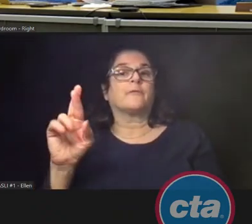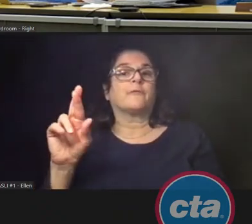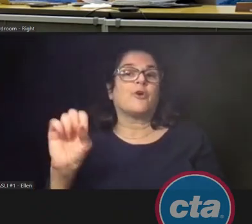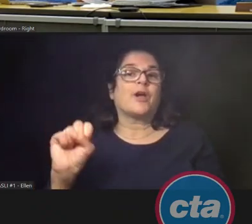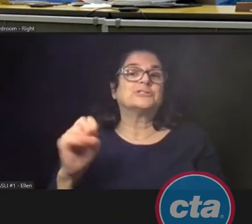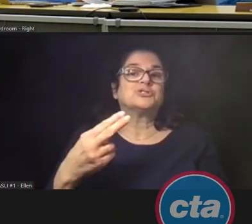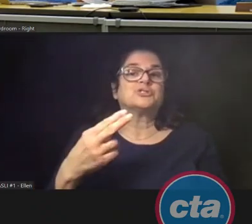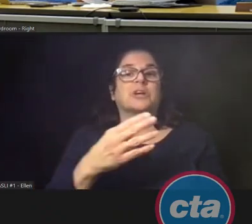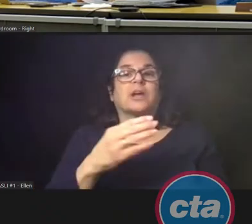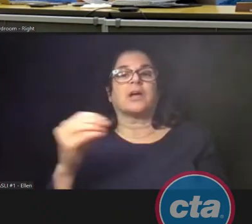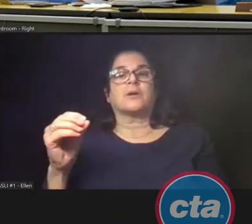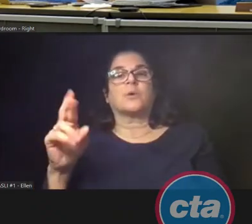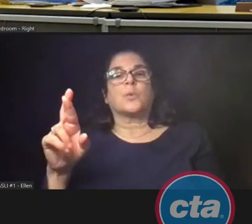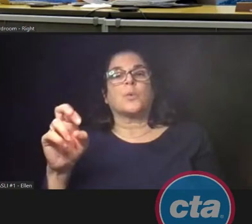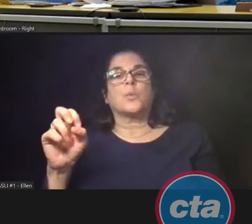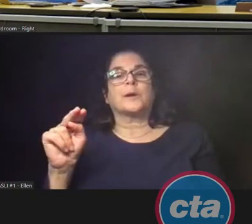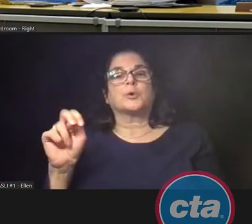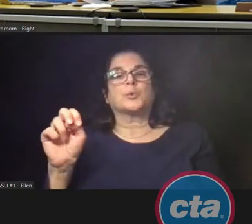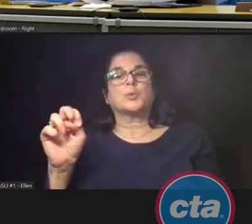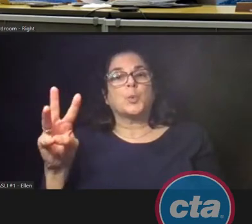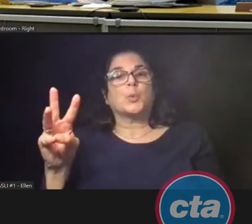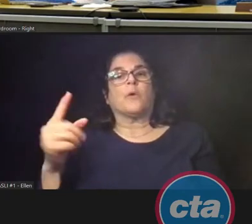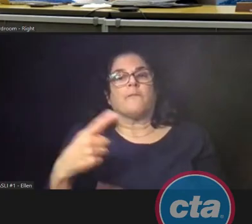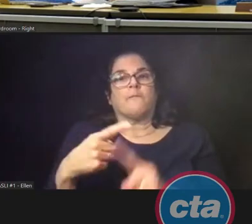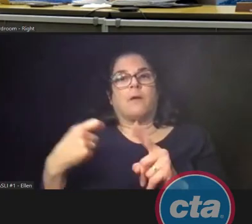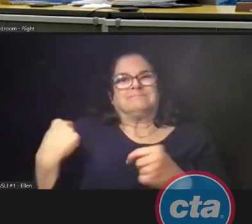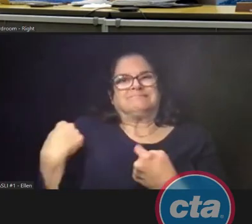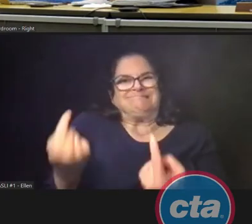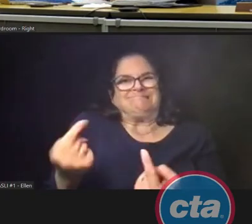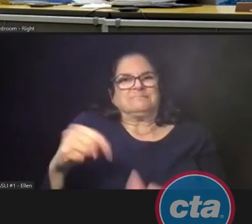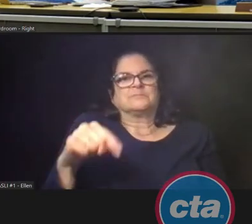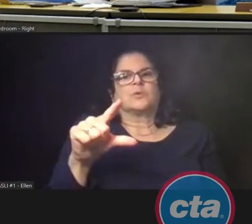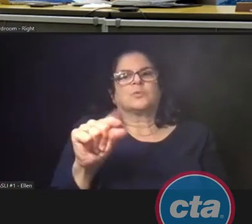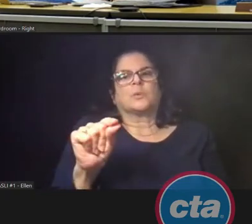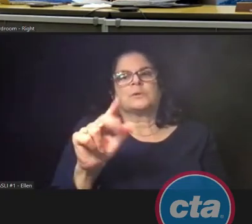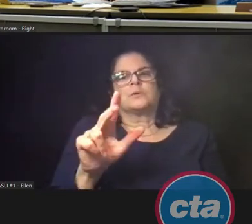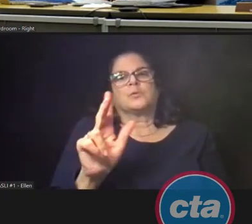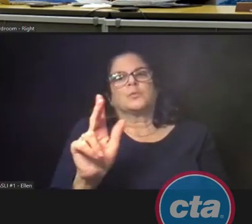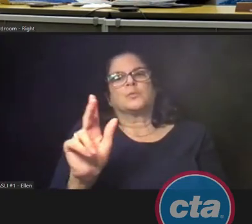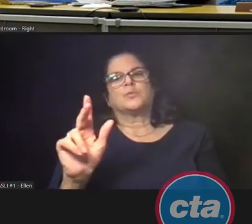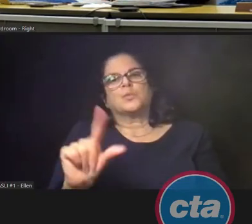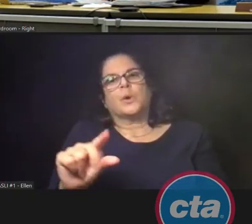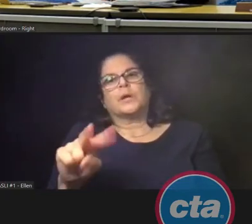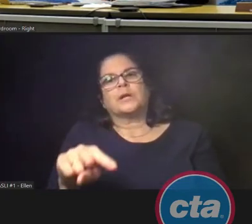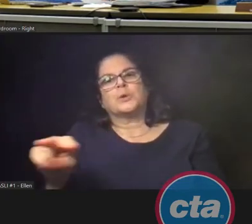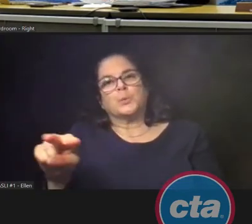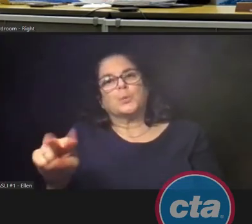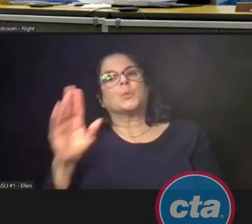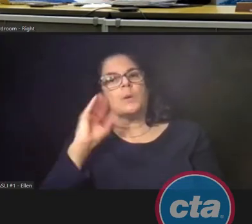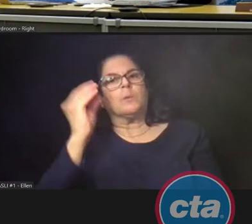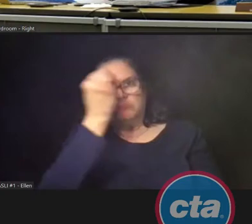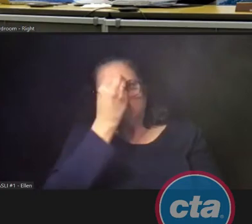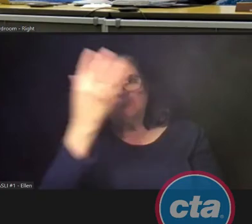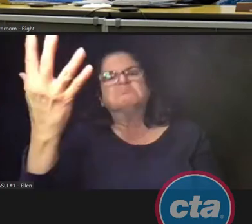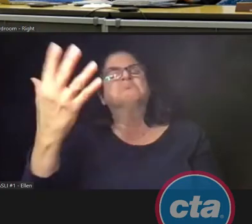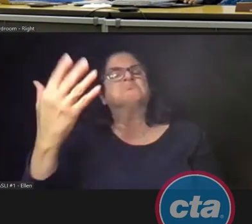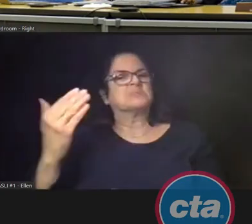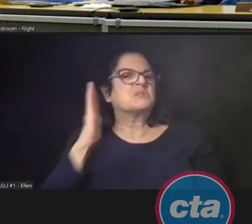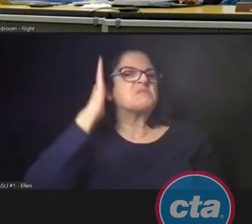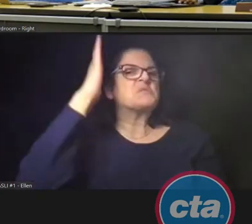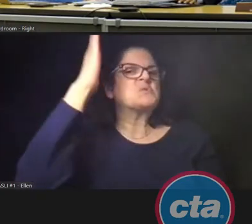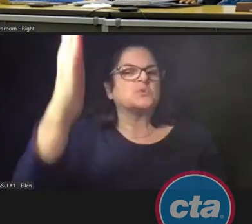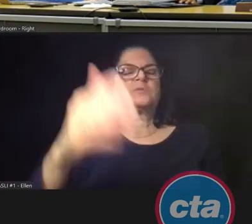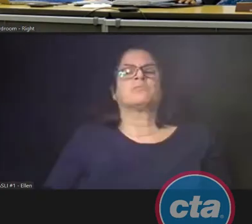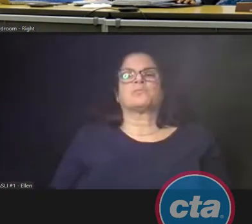the additional investments we can make into the system and of the program in the future. Along with enhancing transparency through our